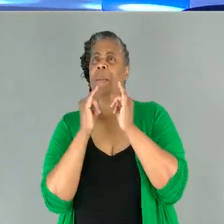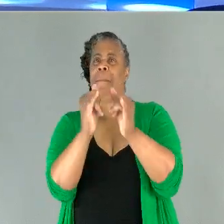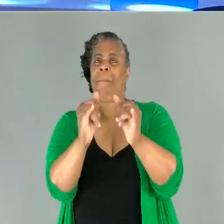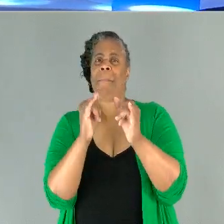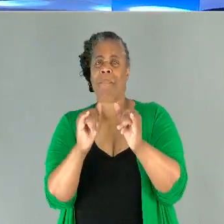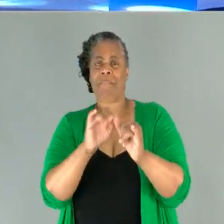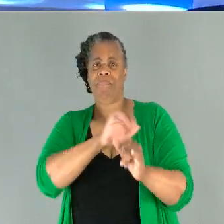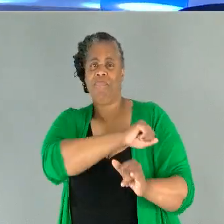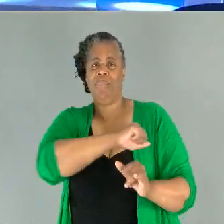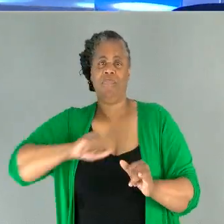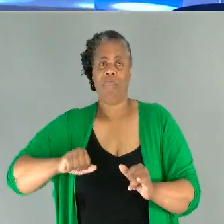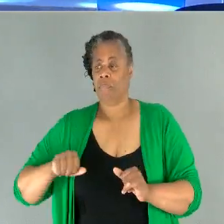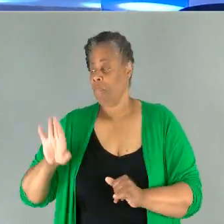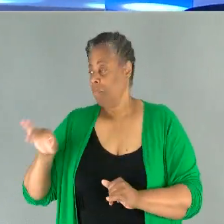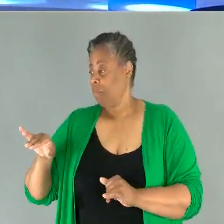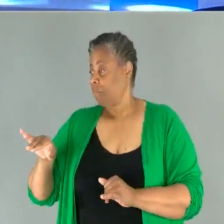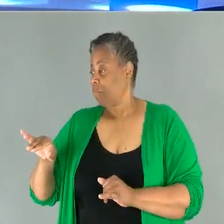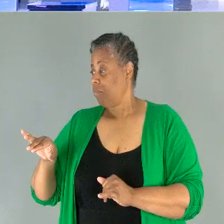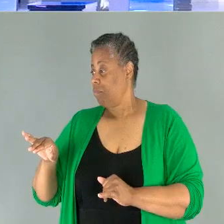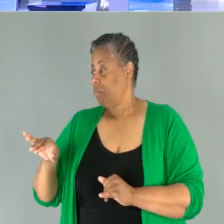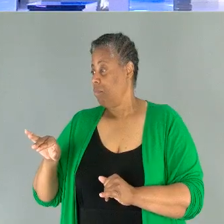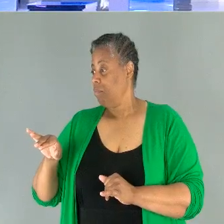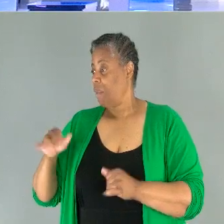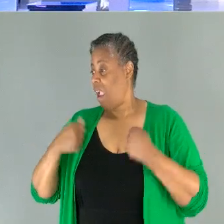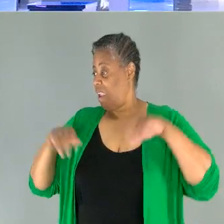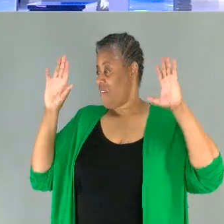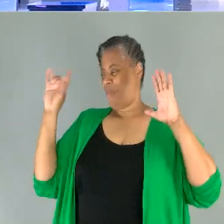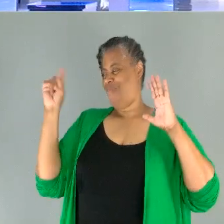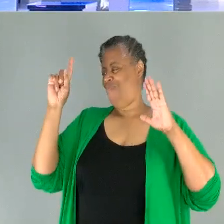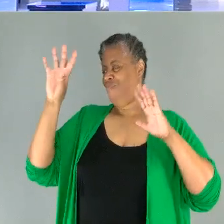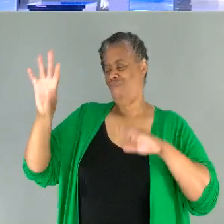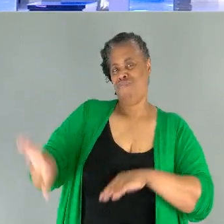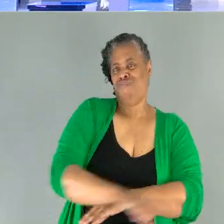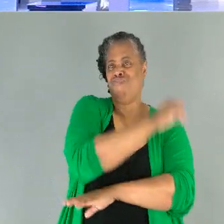Turn to your neighbor and say, it's time to stand up.